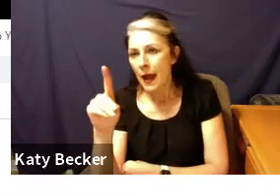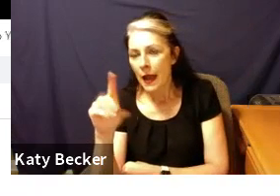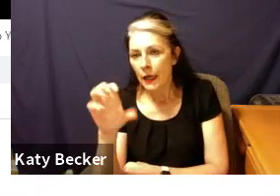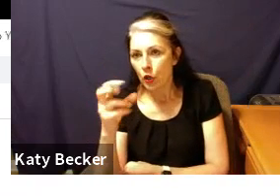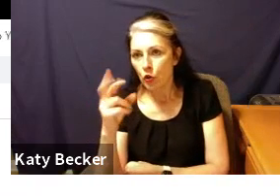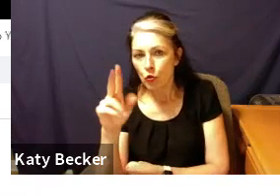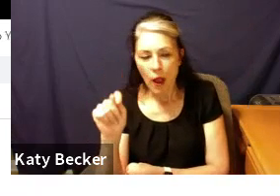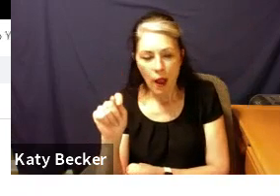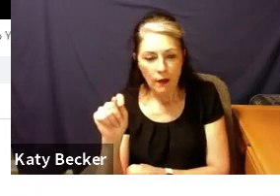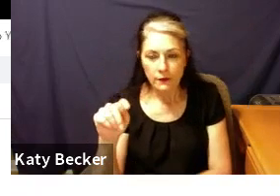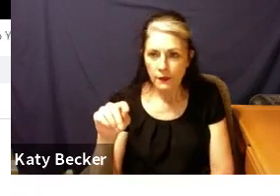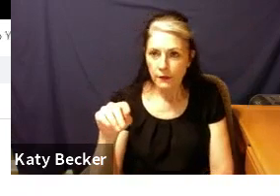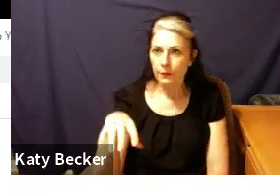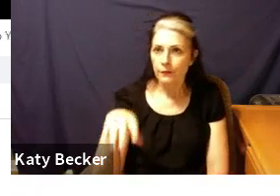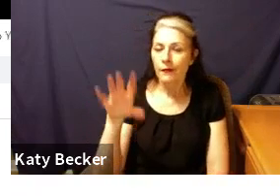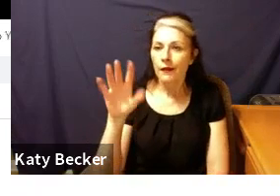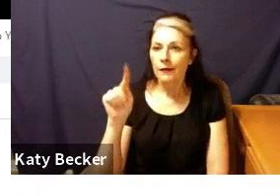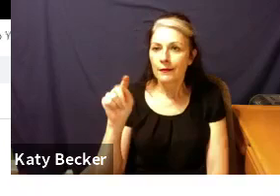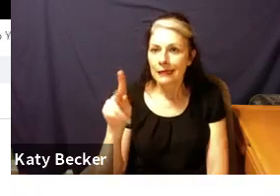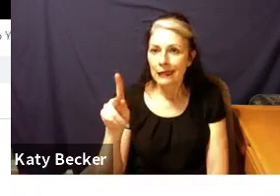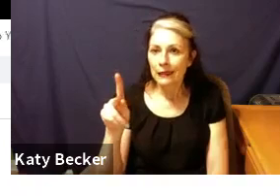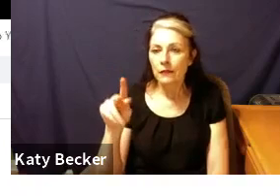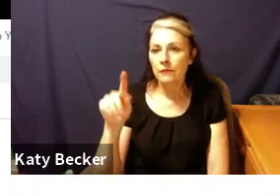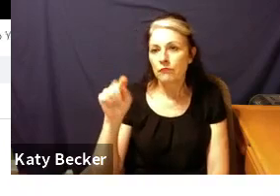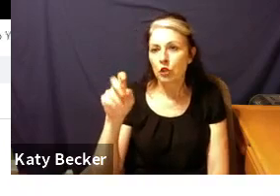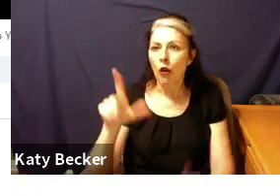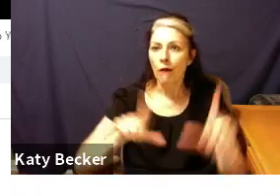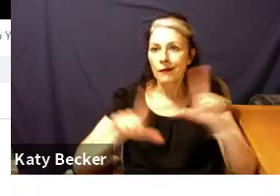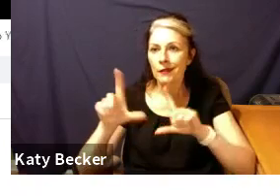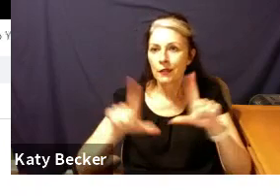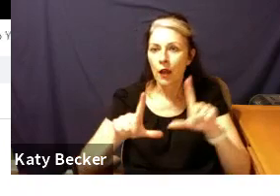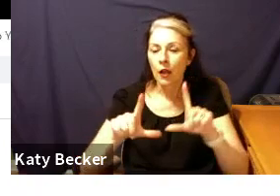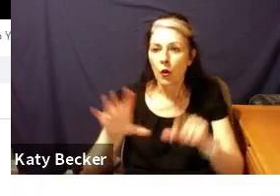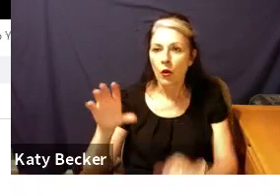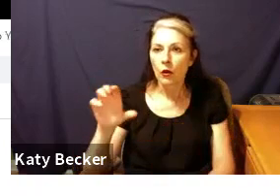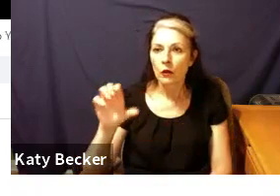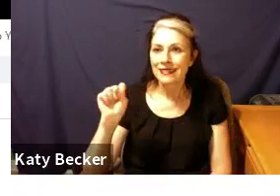our kids are engaging with these days.